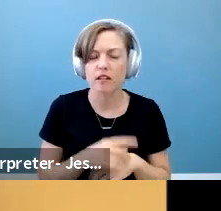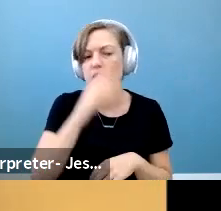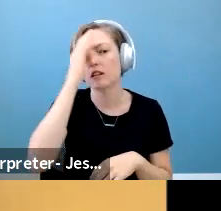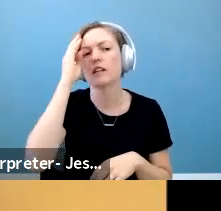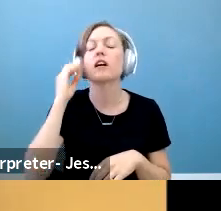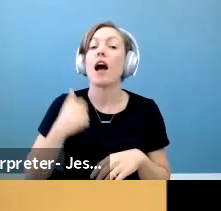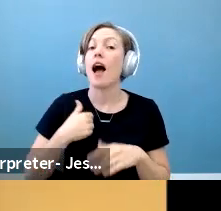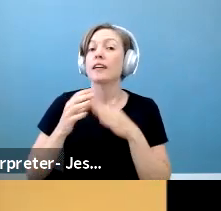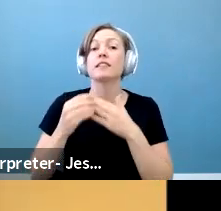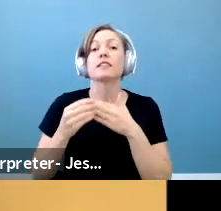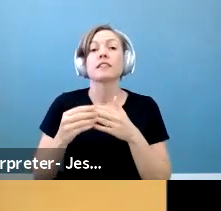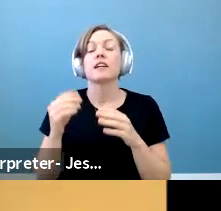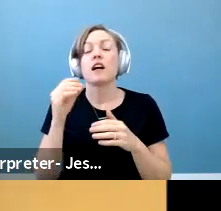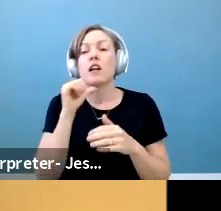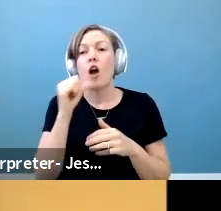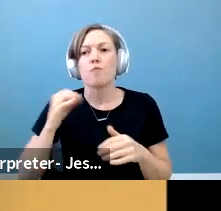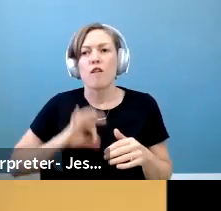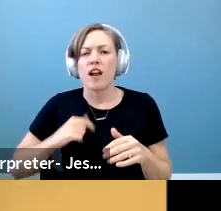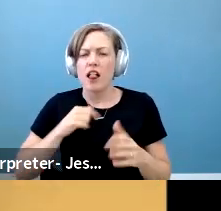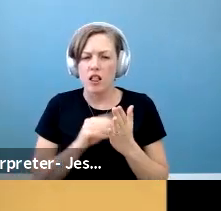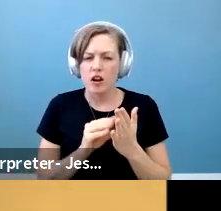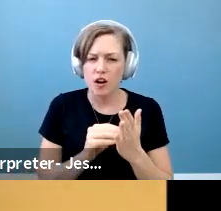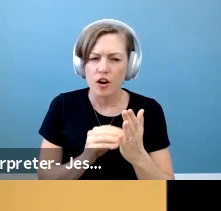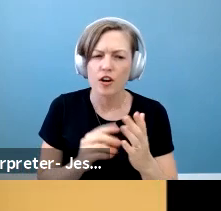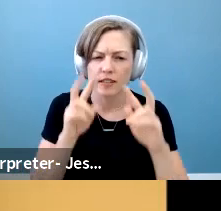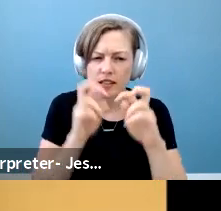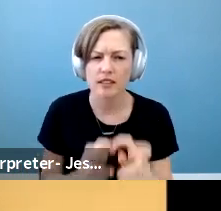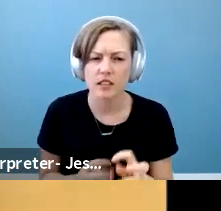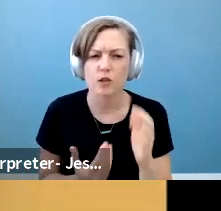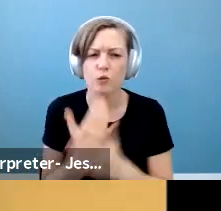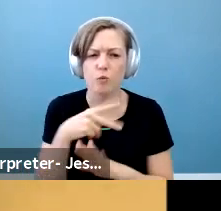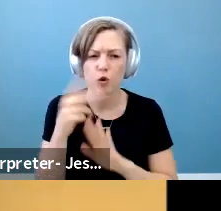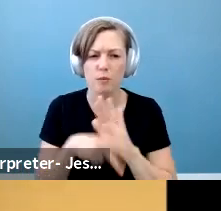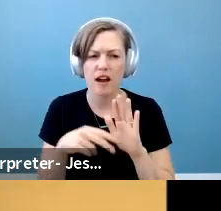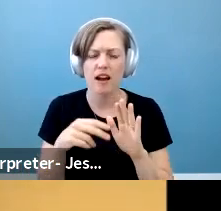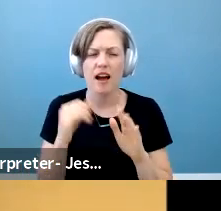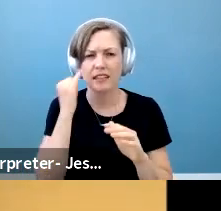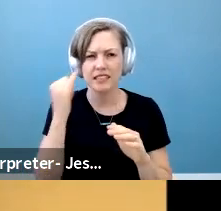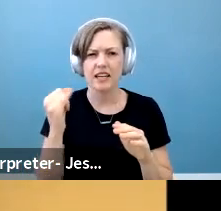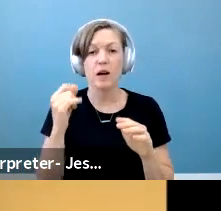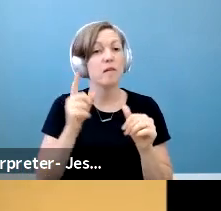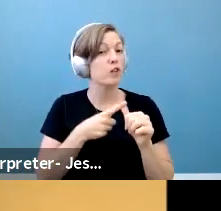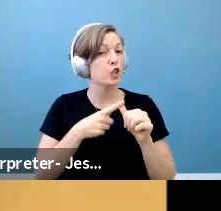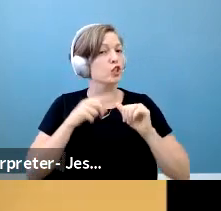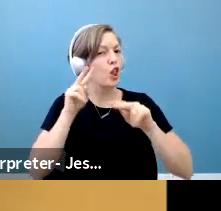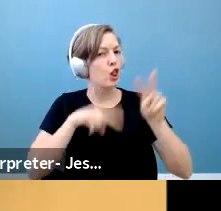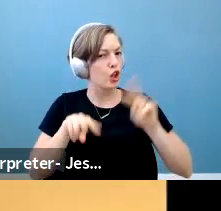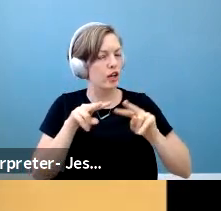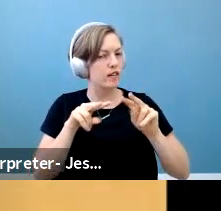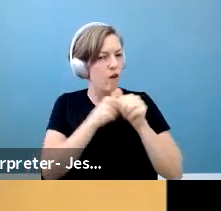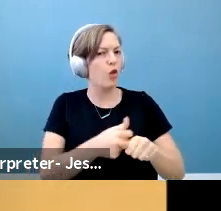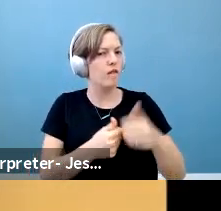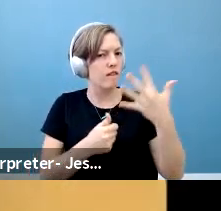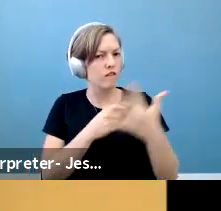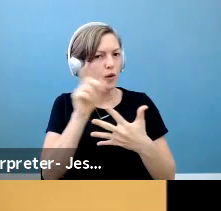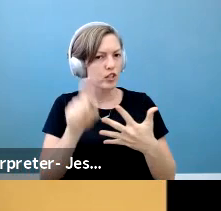time to assess a new program idea through the lens of 5 questions. Is it consistent with mission? Are we